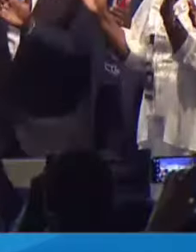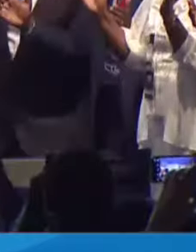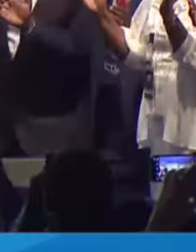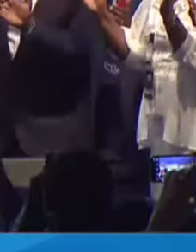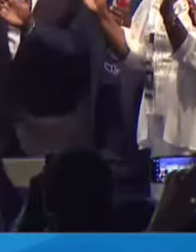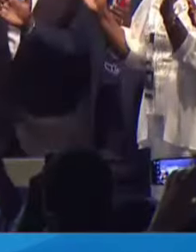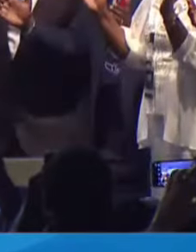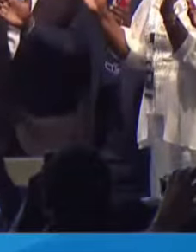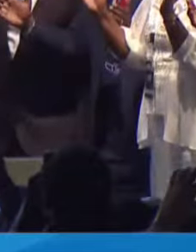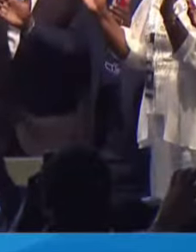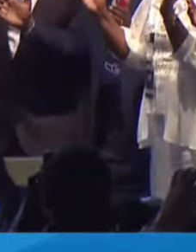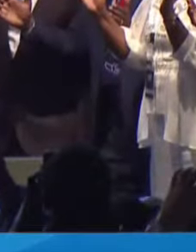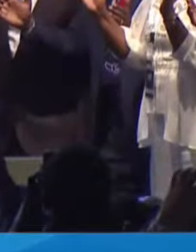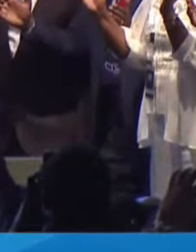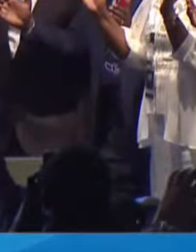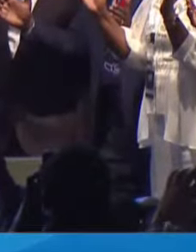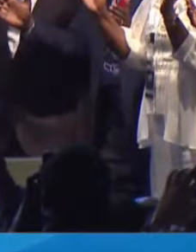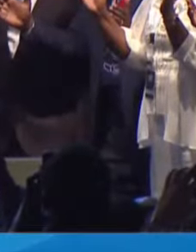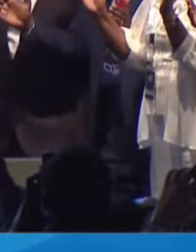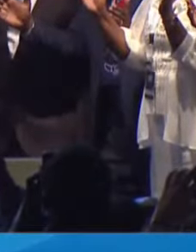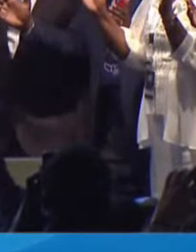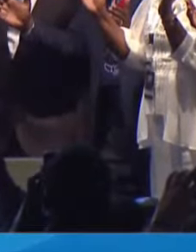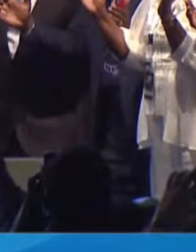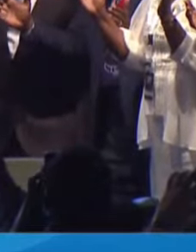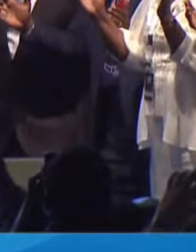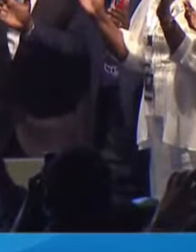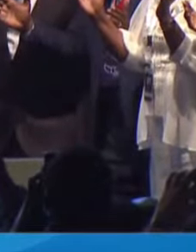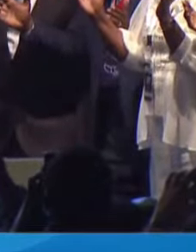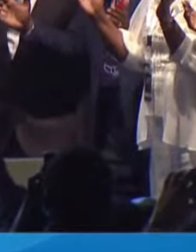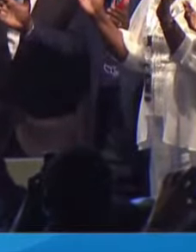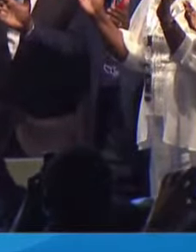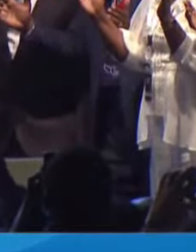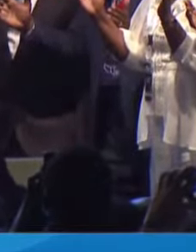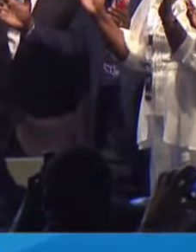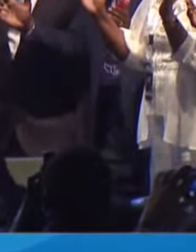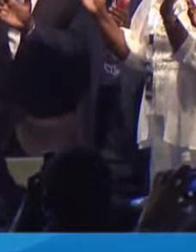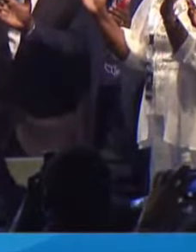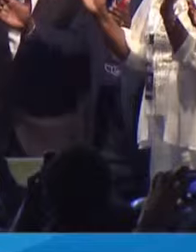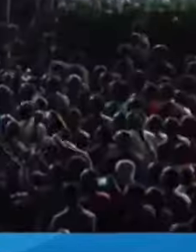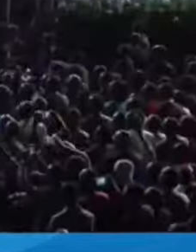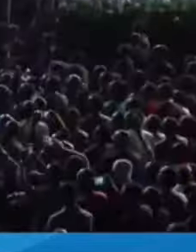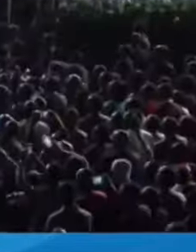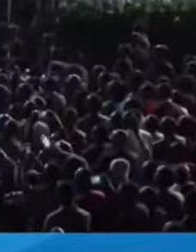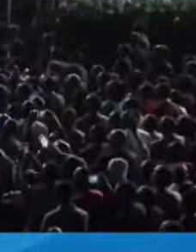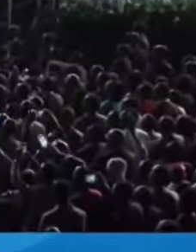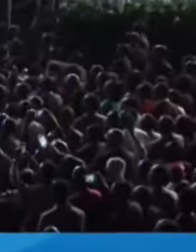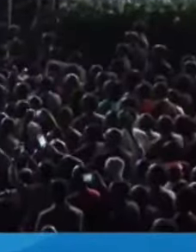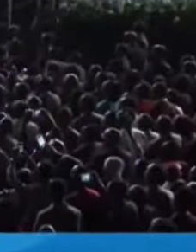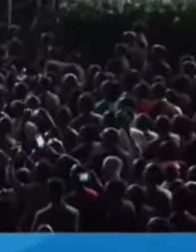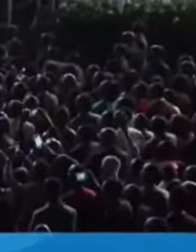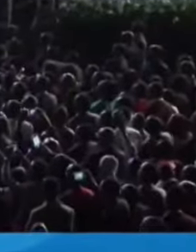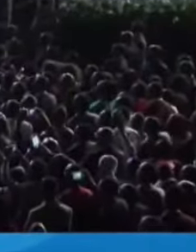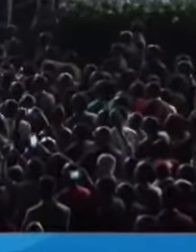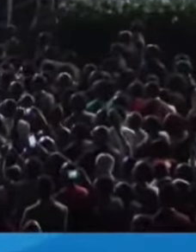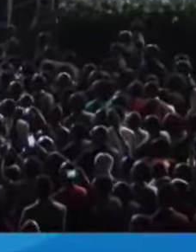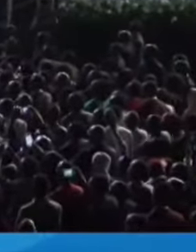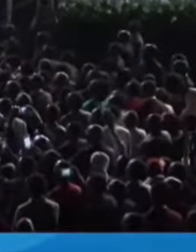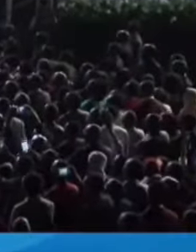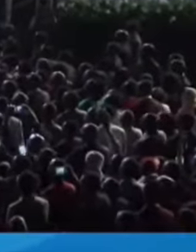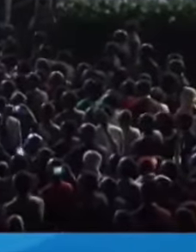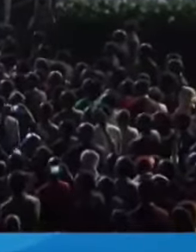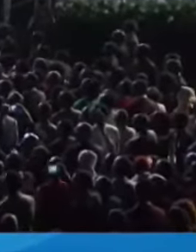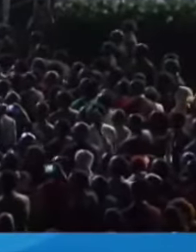to pray and I'm going to get on my knees come help